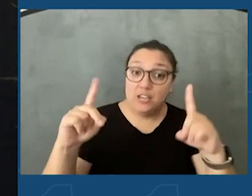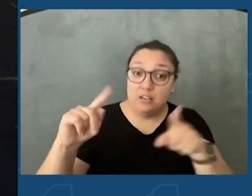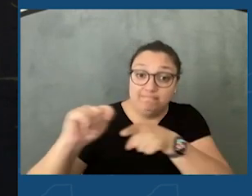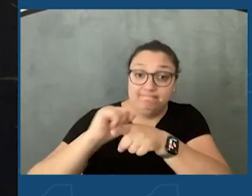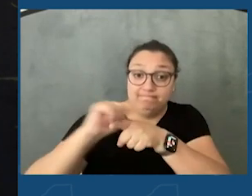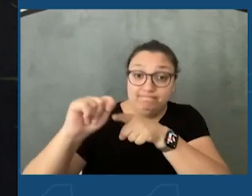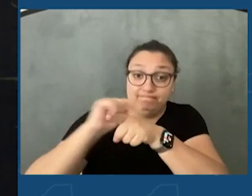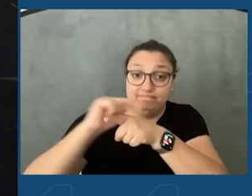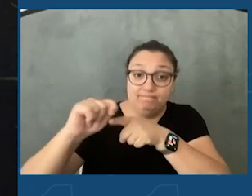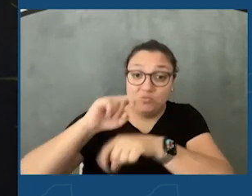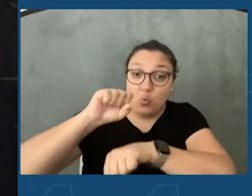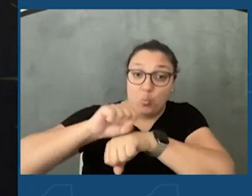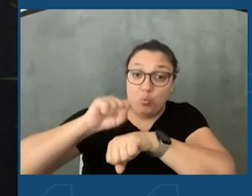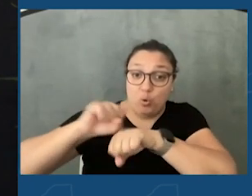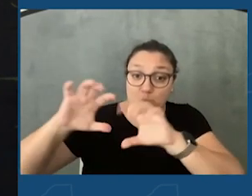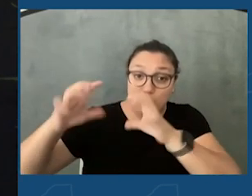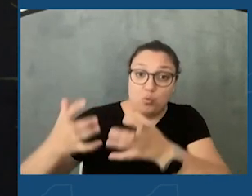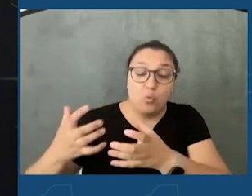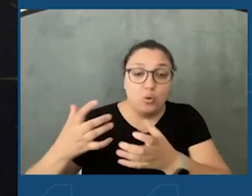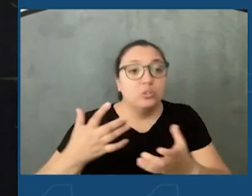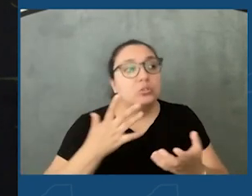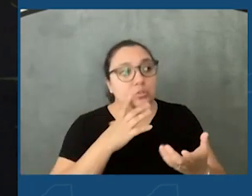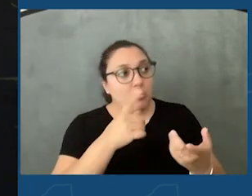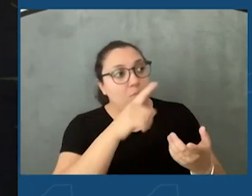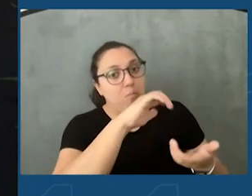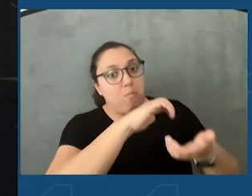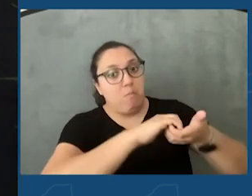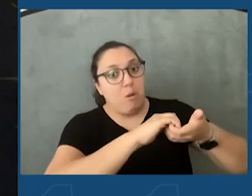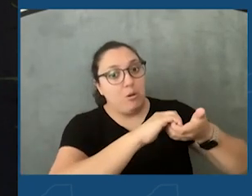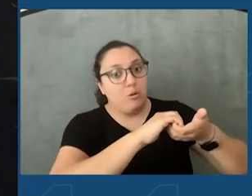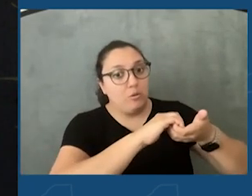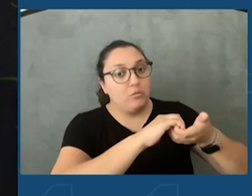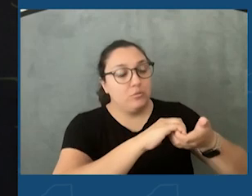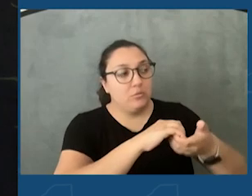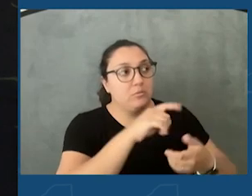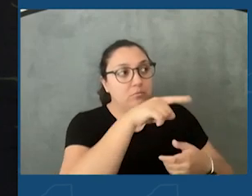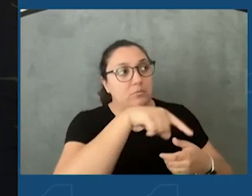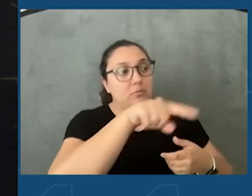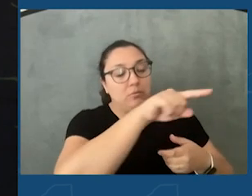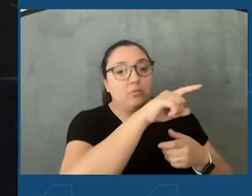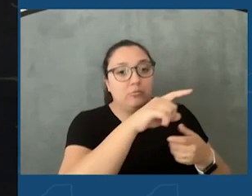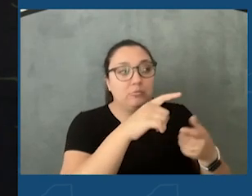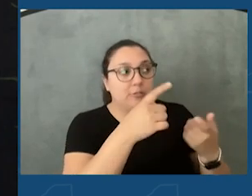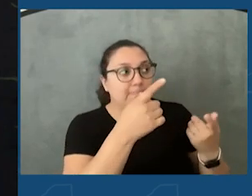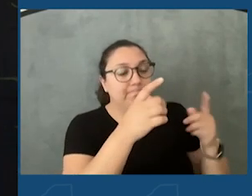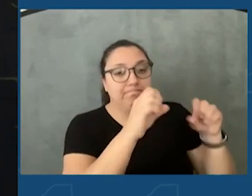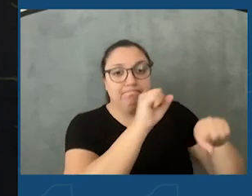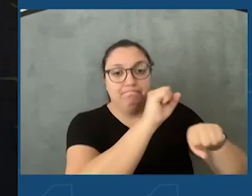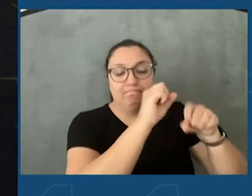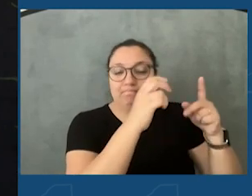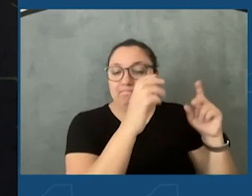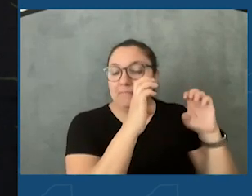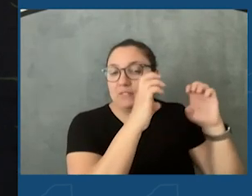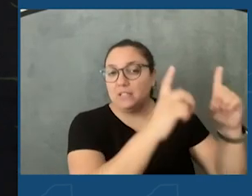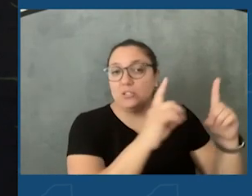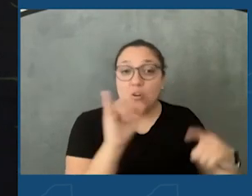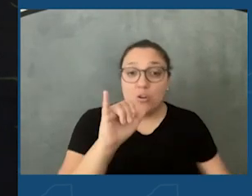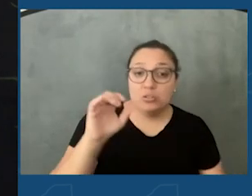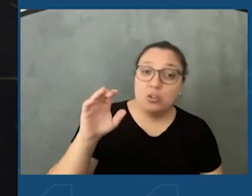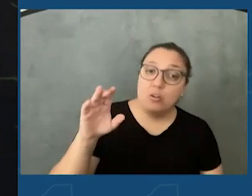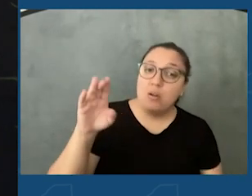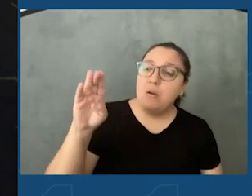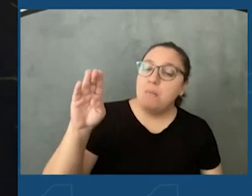partners at our local educational institutions, which are extraordinary. We have the president of SUNY Ulster here, Dr. Allison Buckley. Let's give a round of applause to Dr.